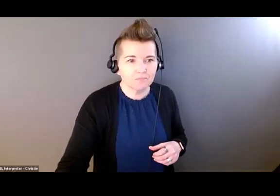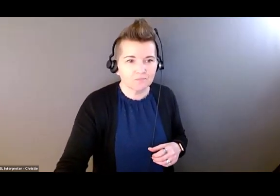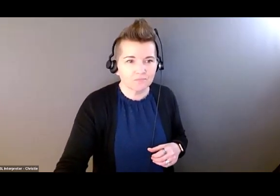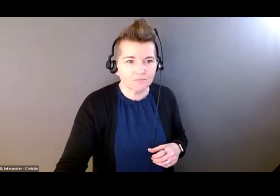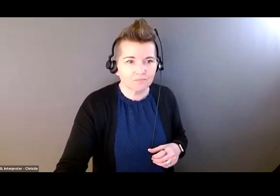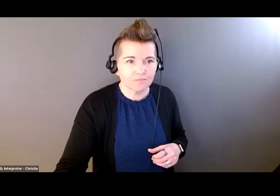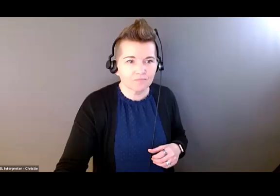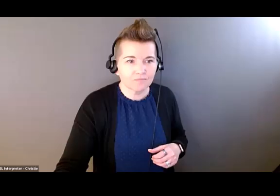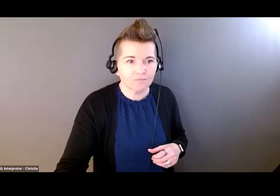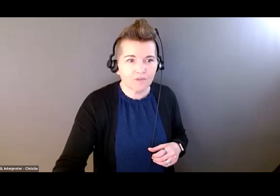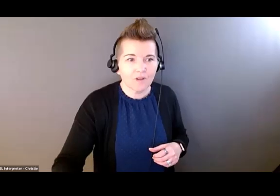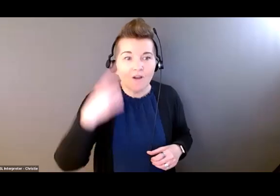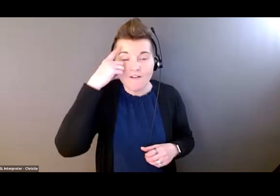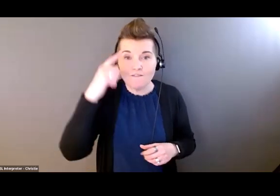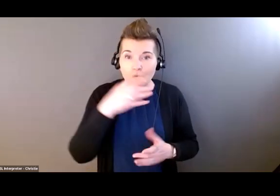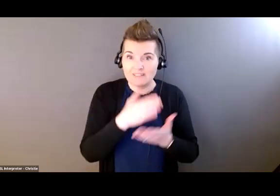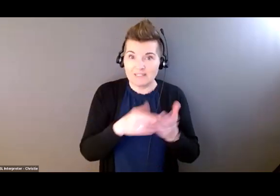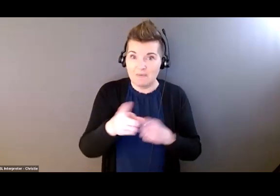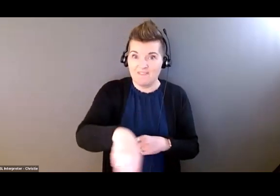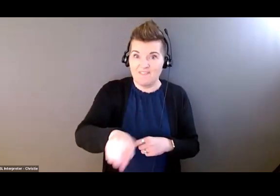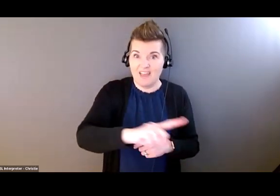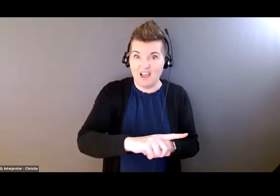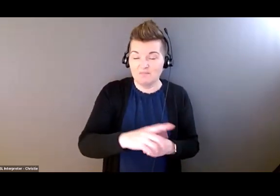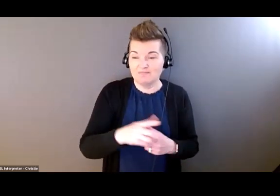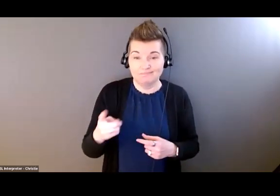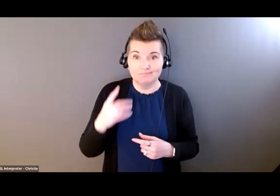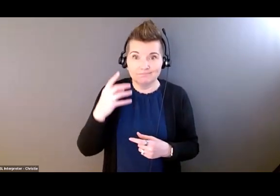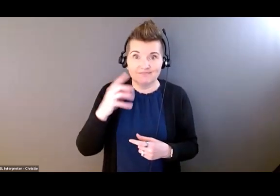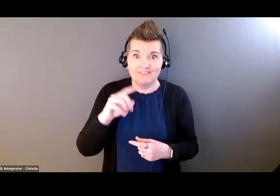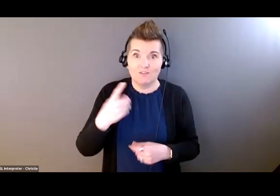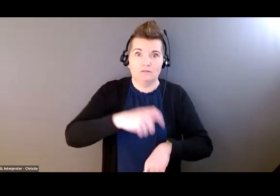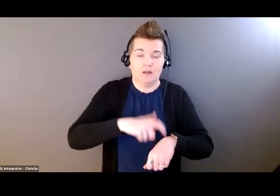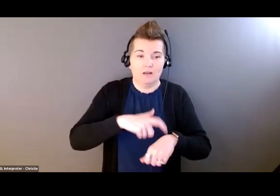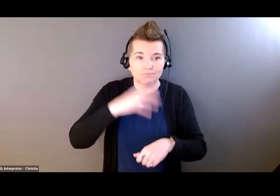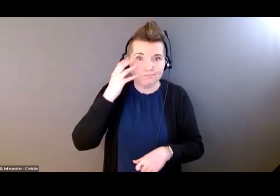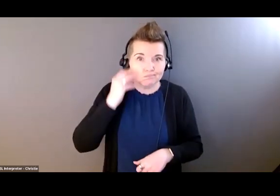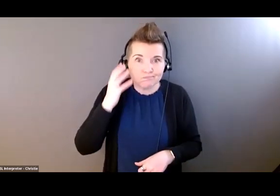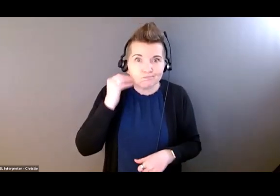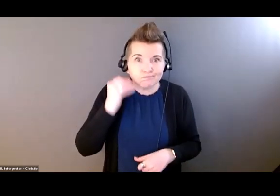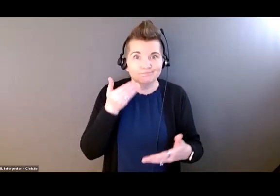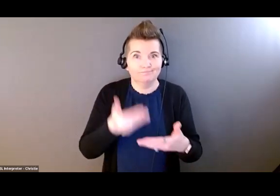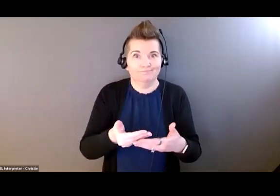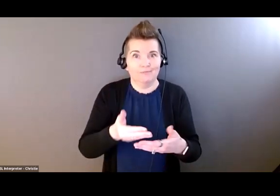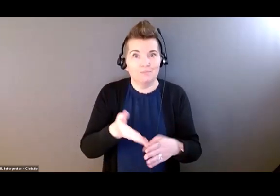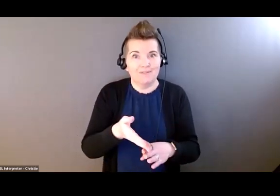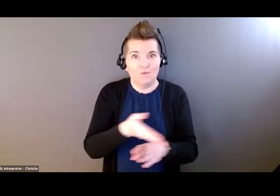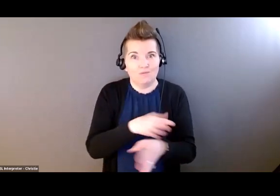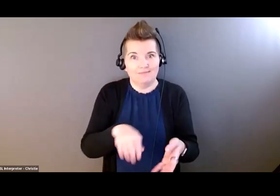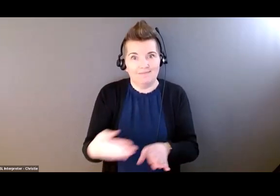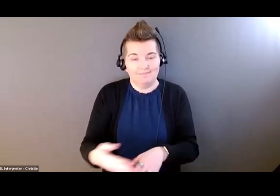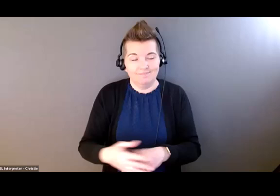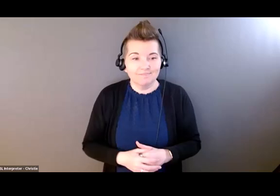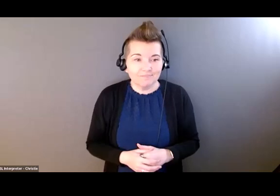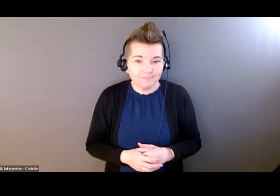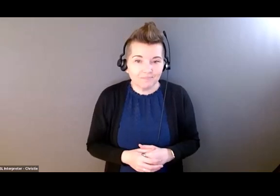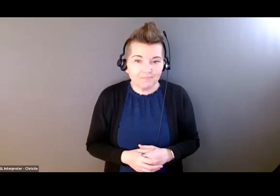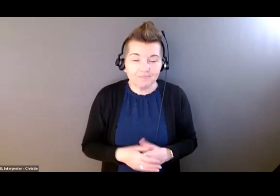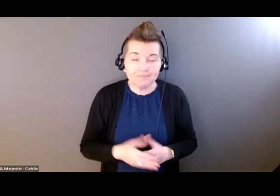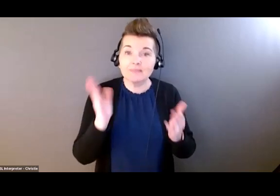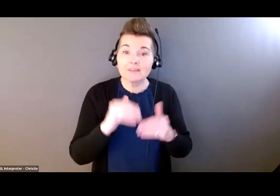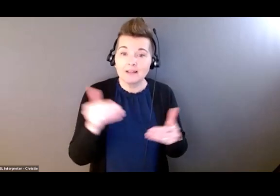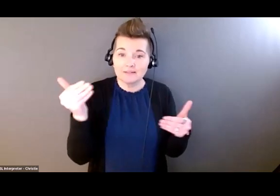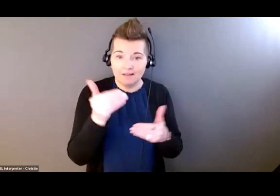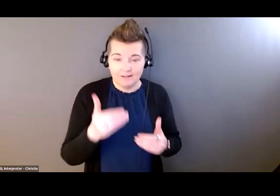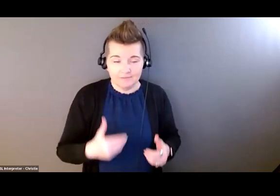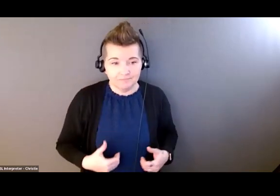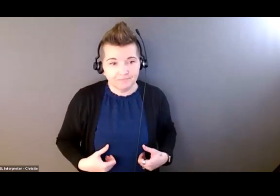most can receive and have received with the Cookham's Helper. Next